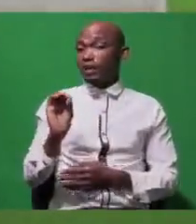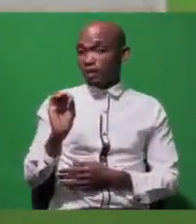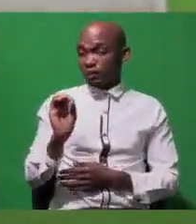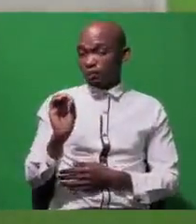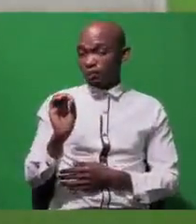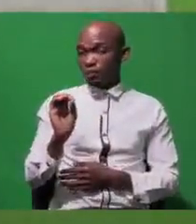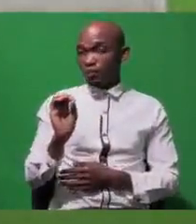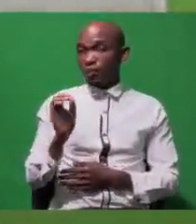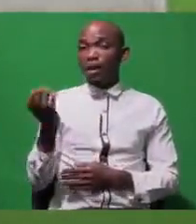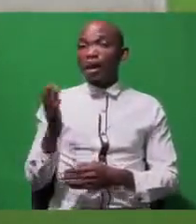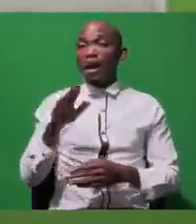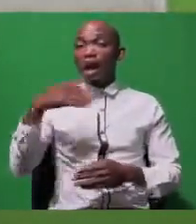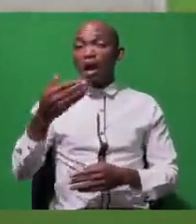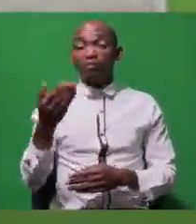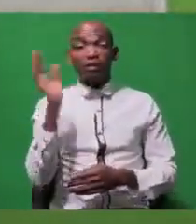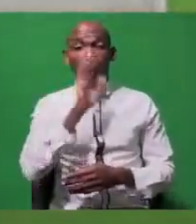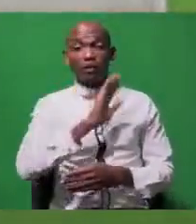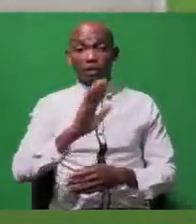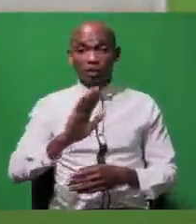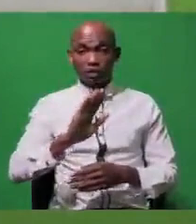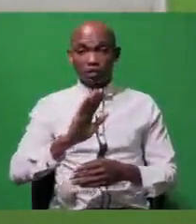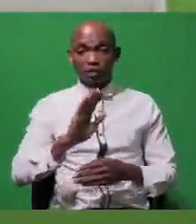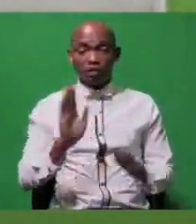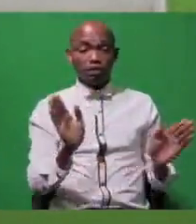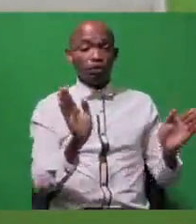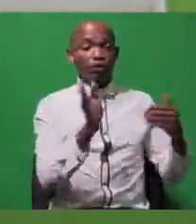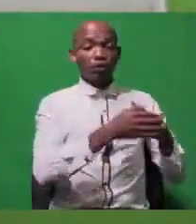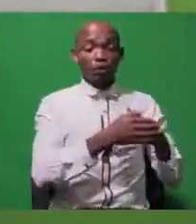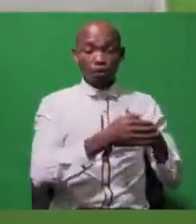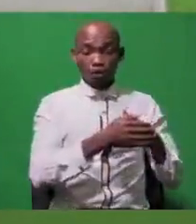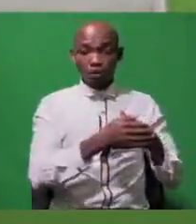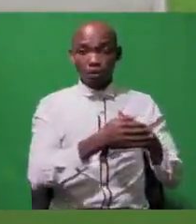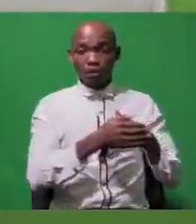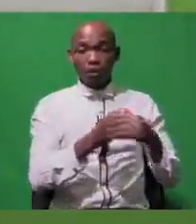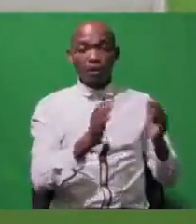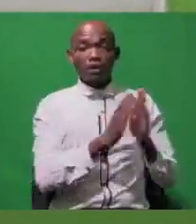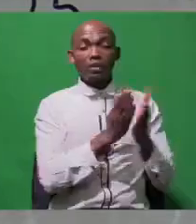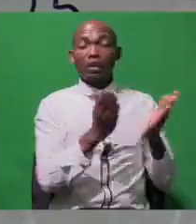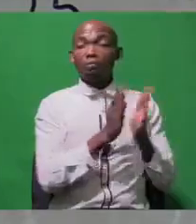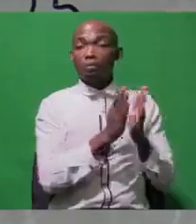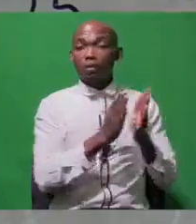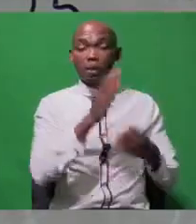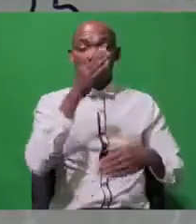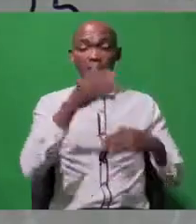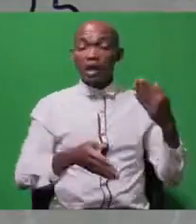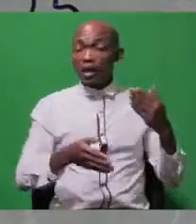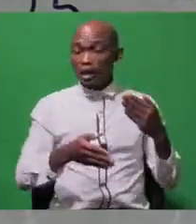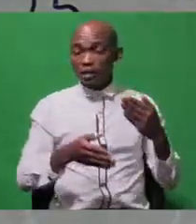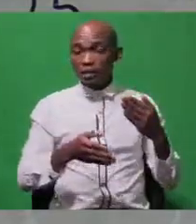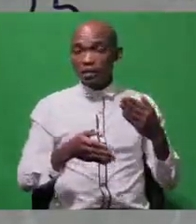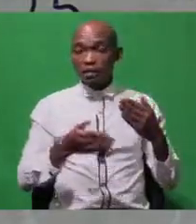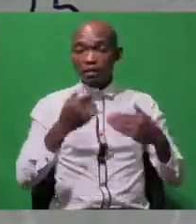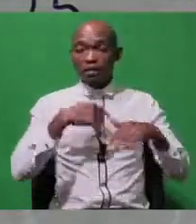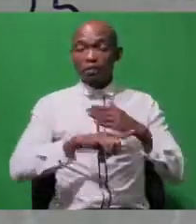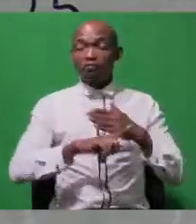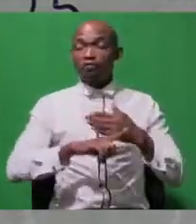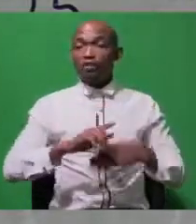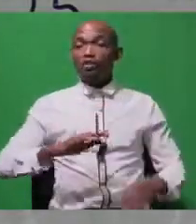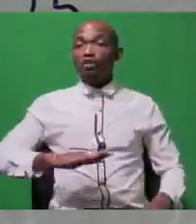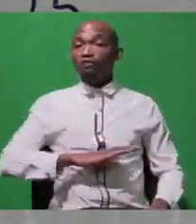After finish that, should close the book at the end of the November.